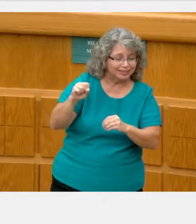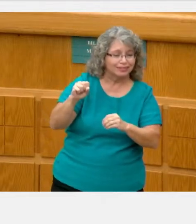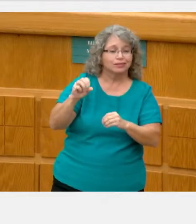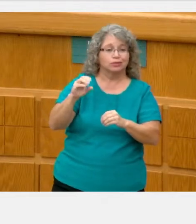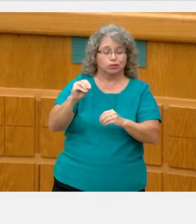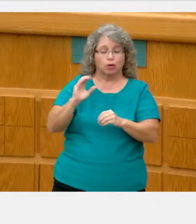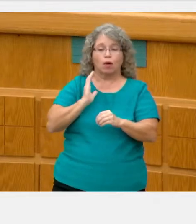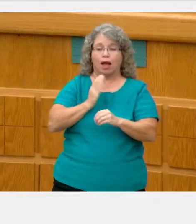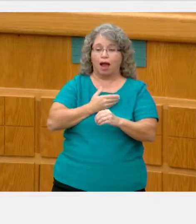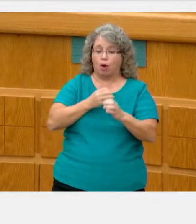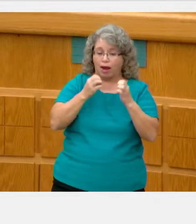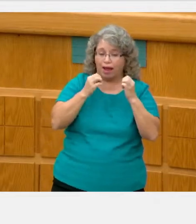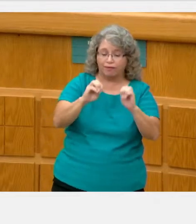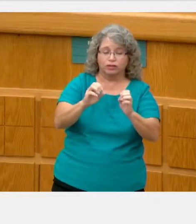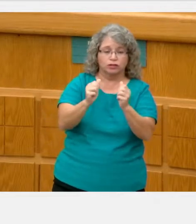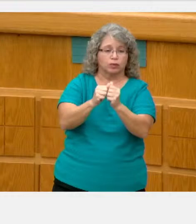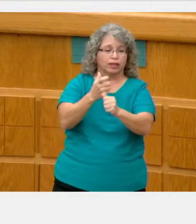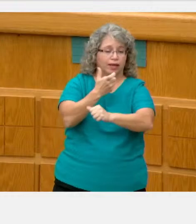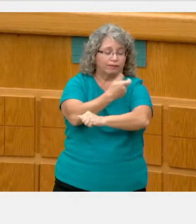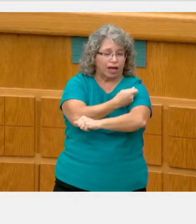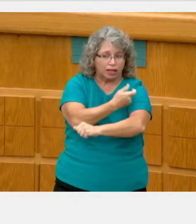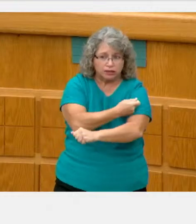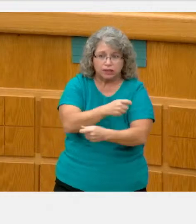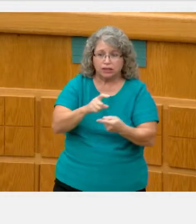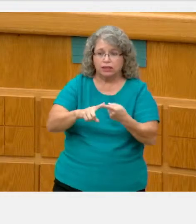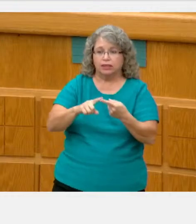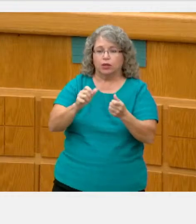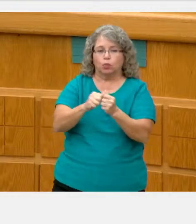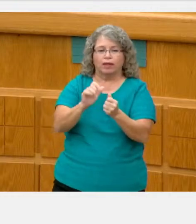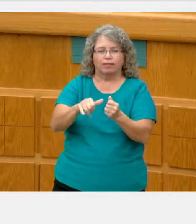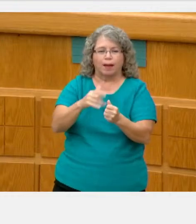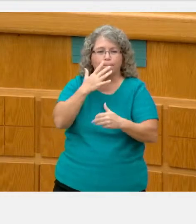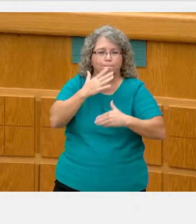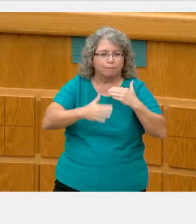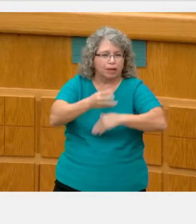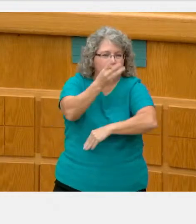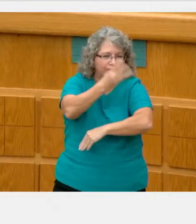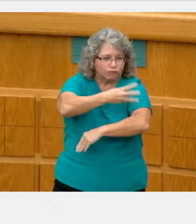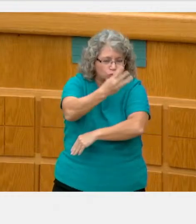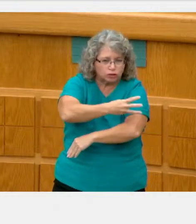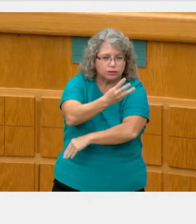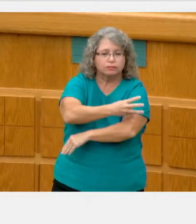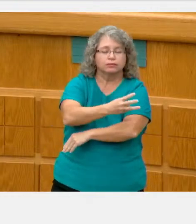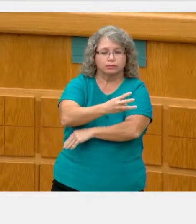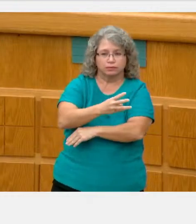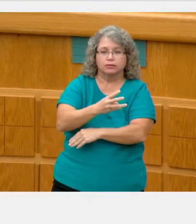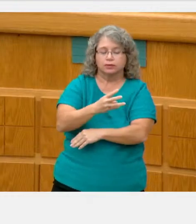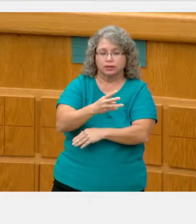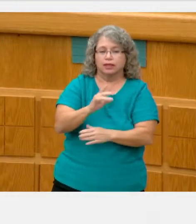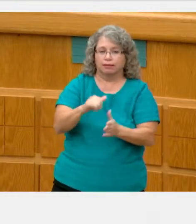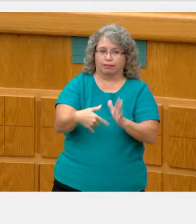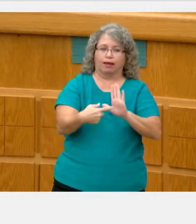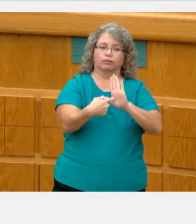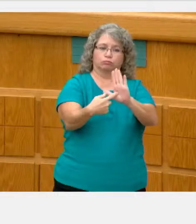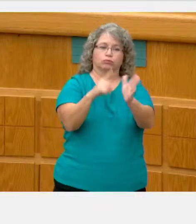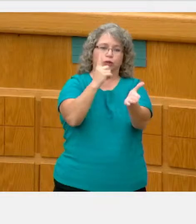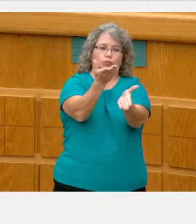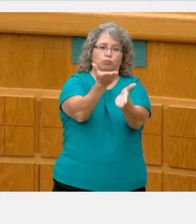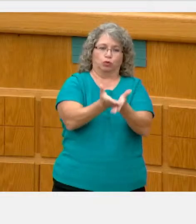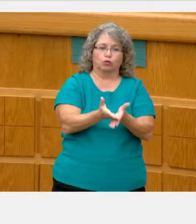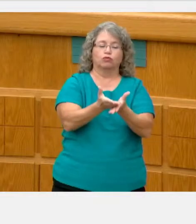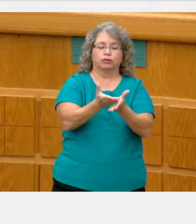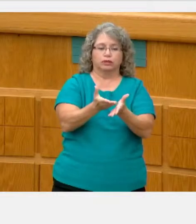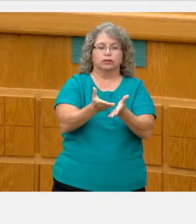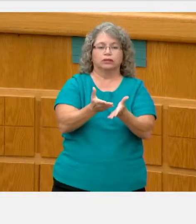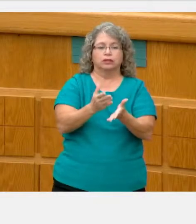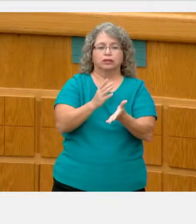infusion centers, our vaccination efforts, did show that we are helping this significantly impact how many